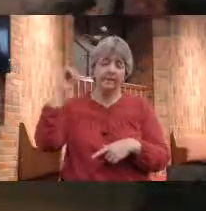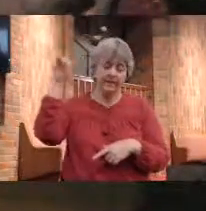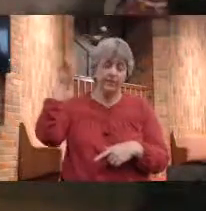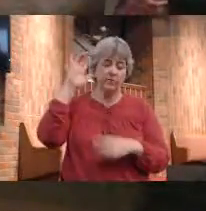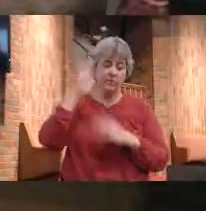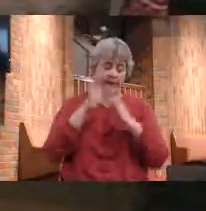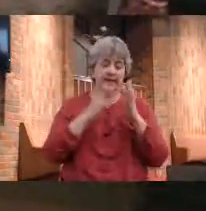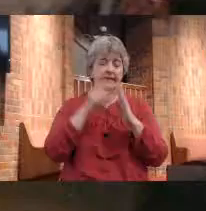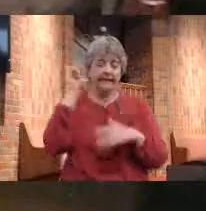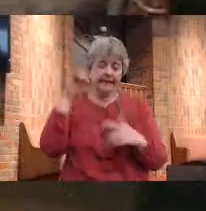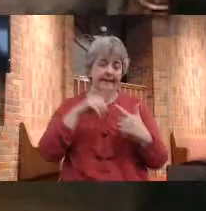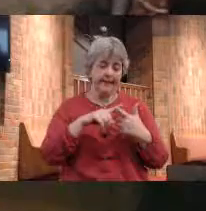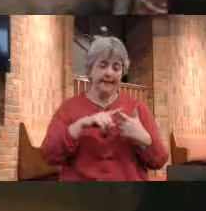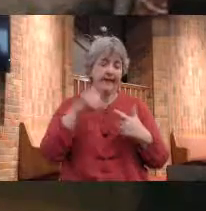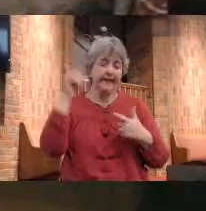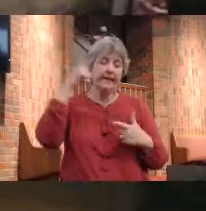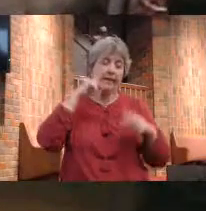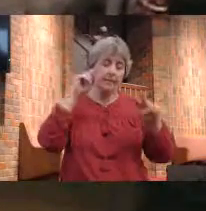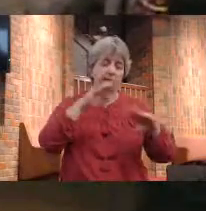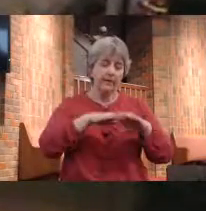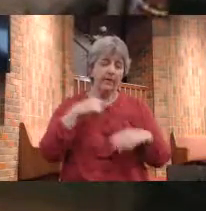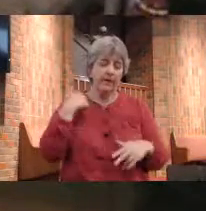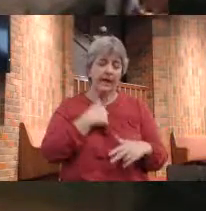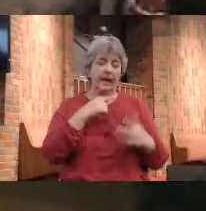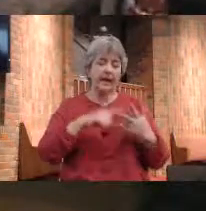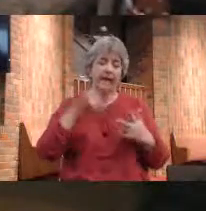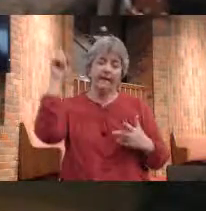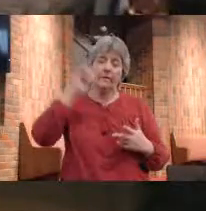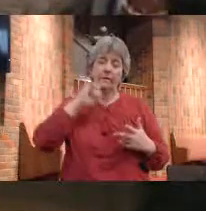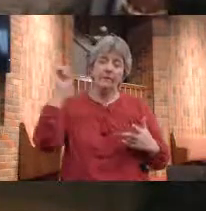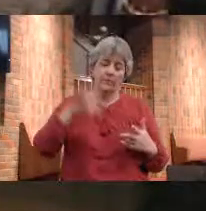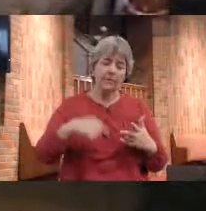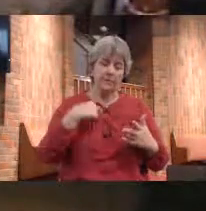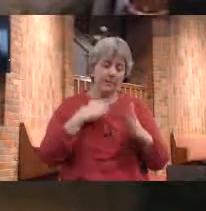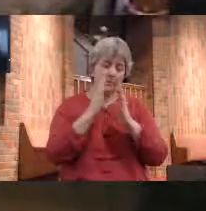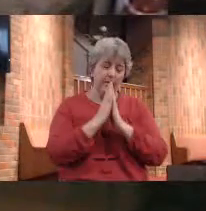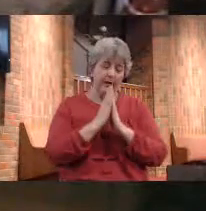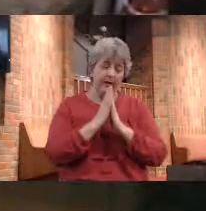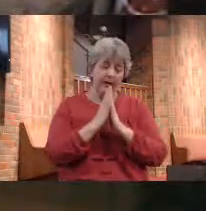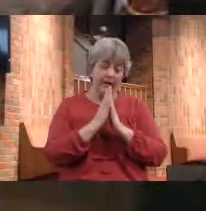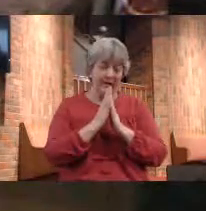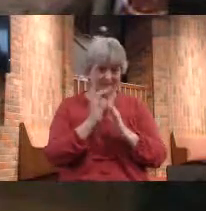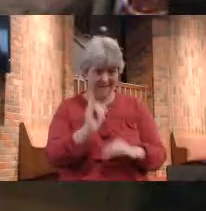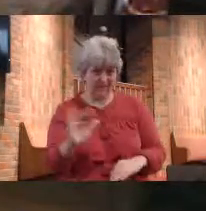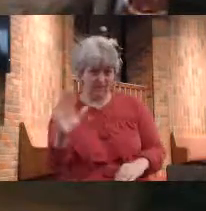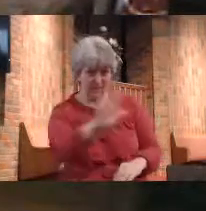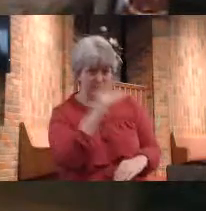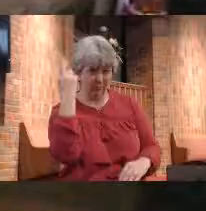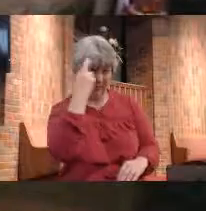He expects us to pray. I'm commanded to pray. Is that what leads you to prayer?